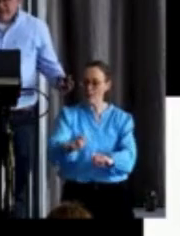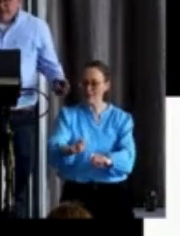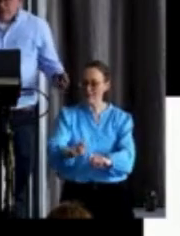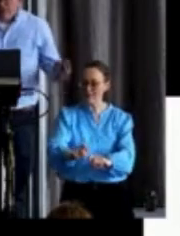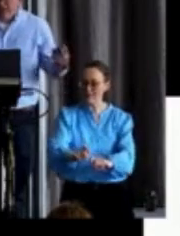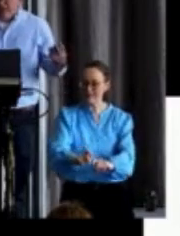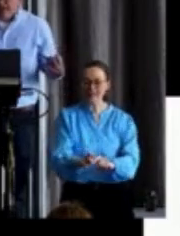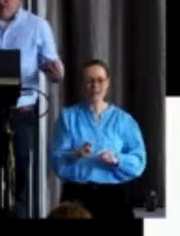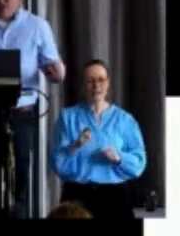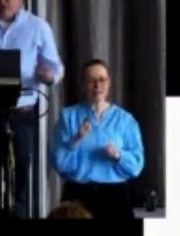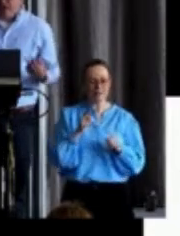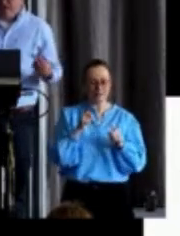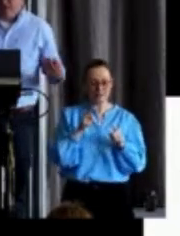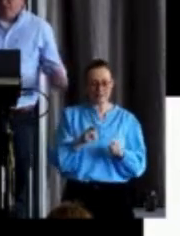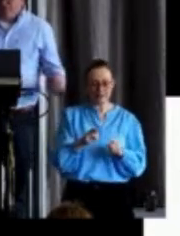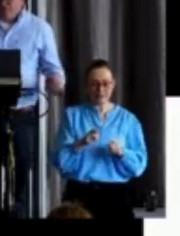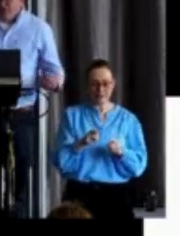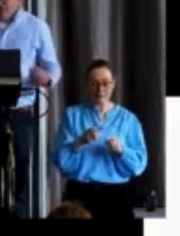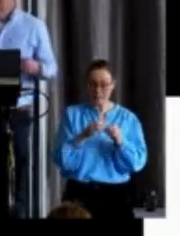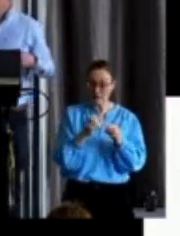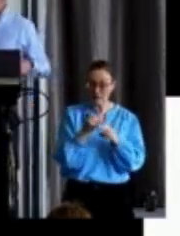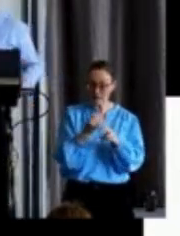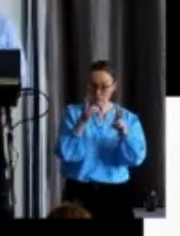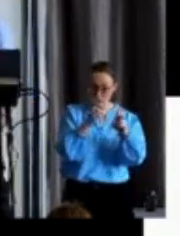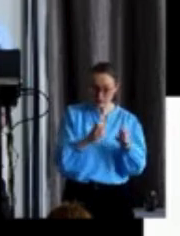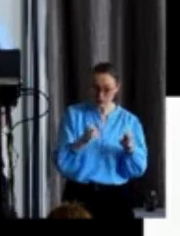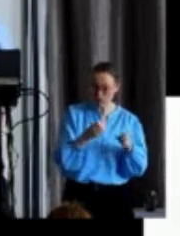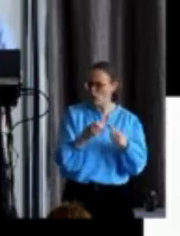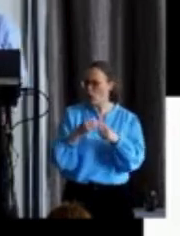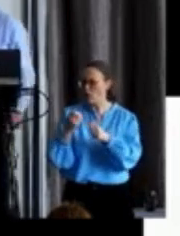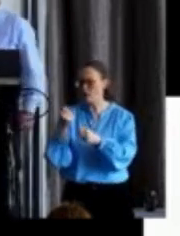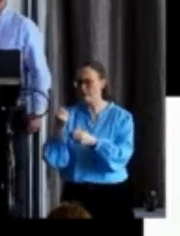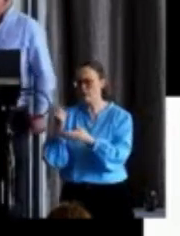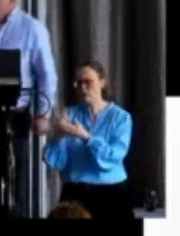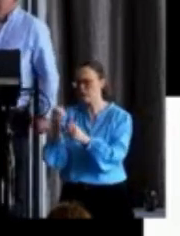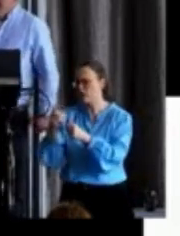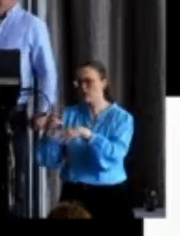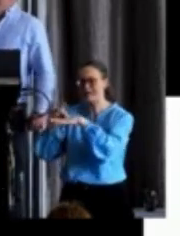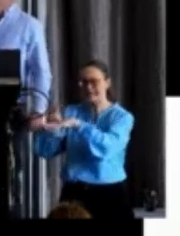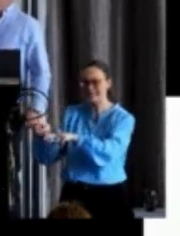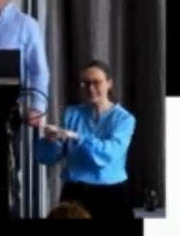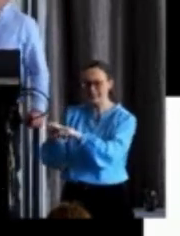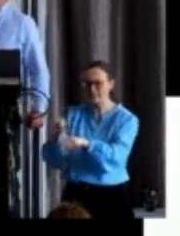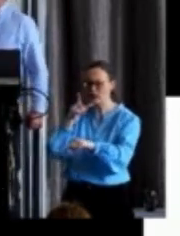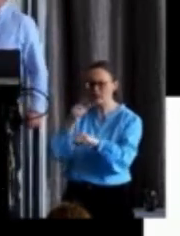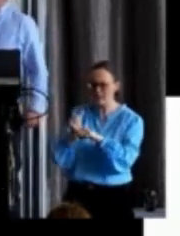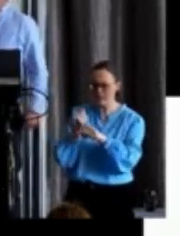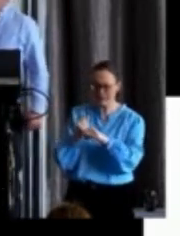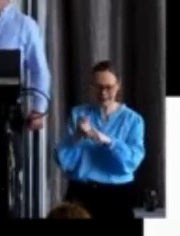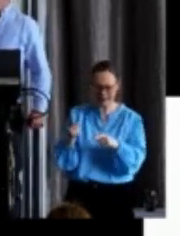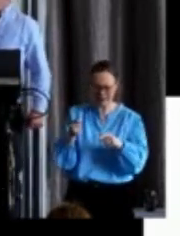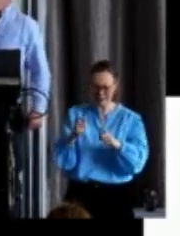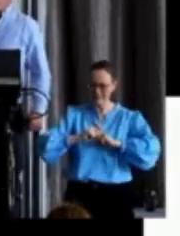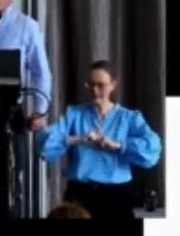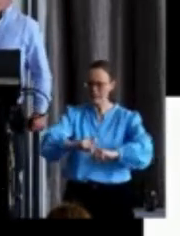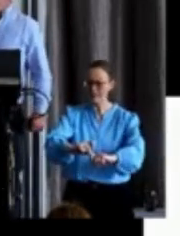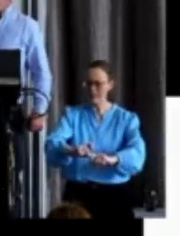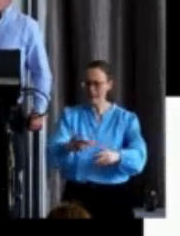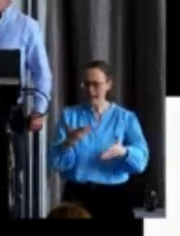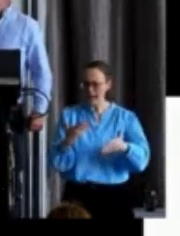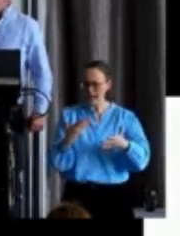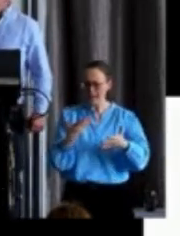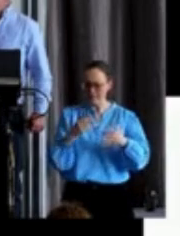state within the literature, and it's found in other studies in chronic disease. And I suppose one way to think about that